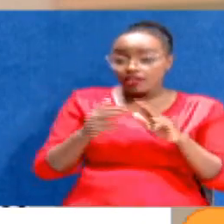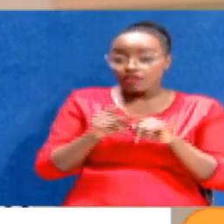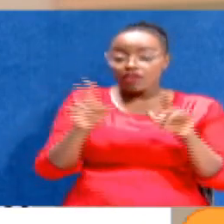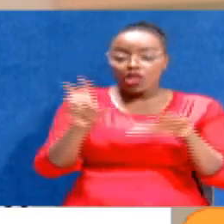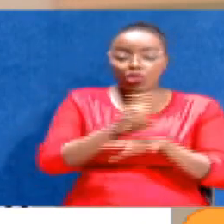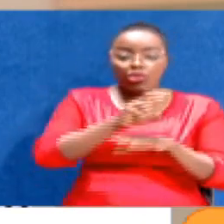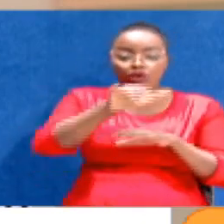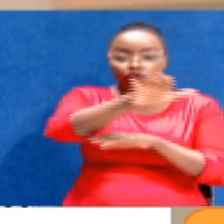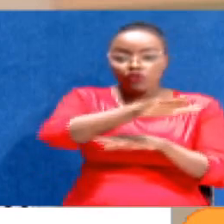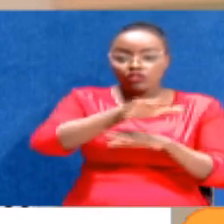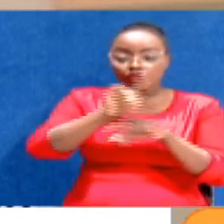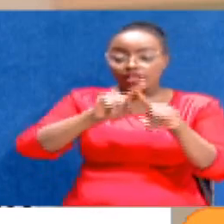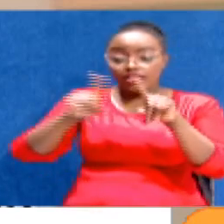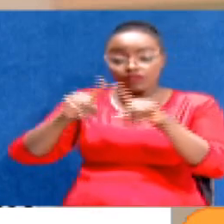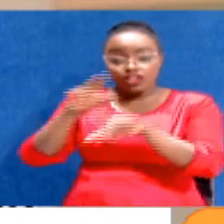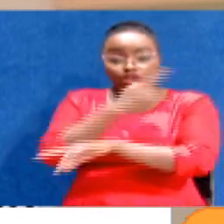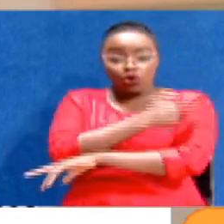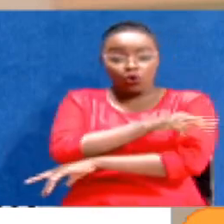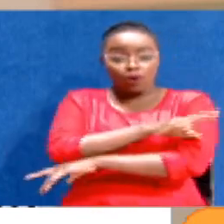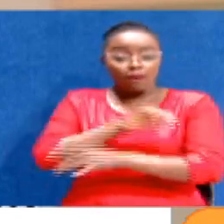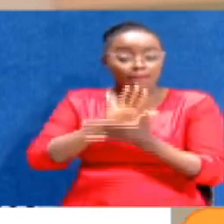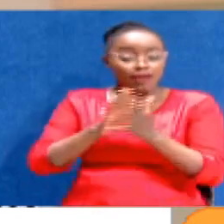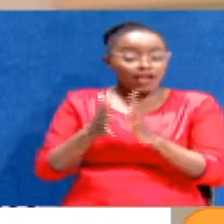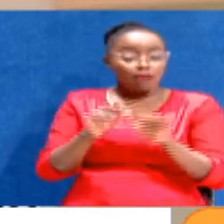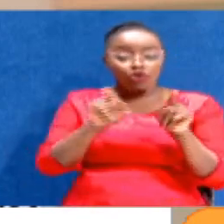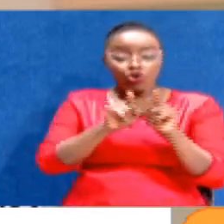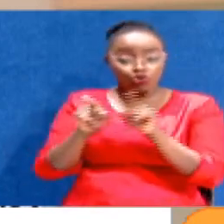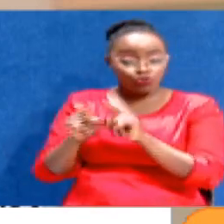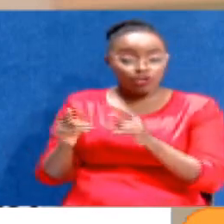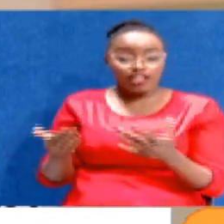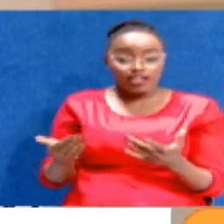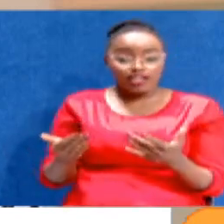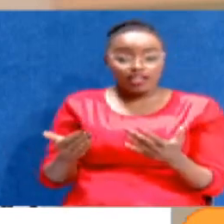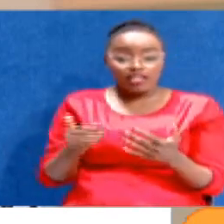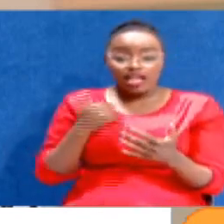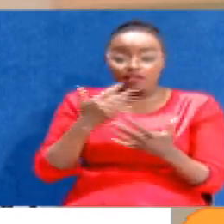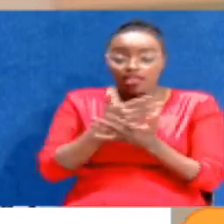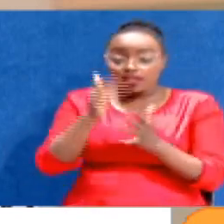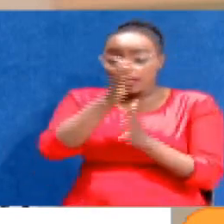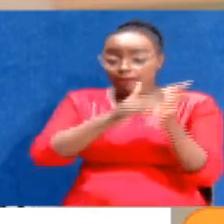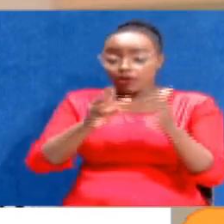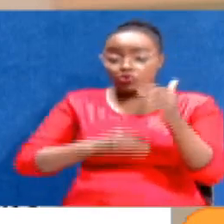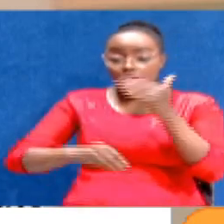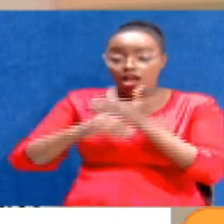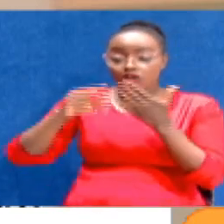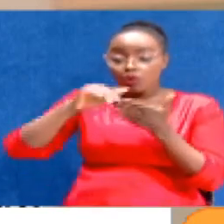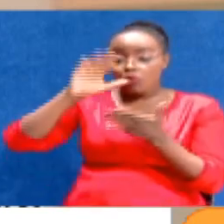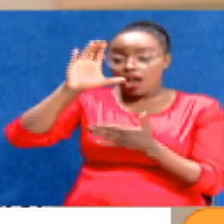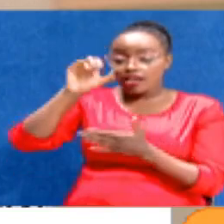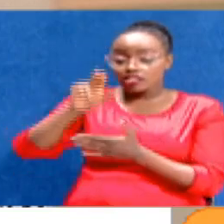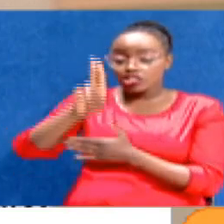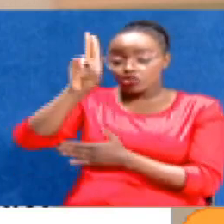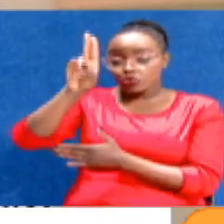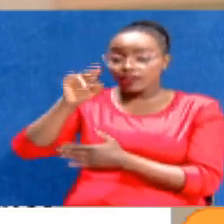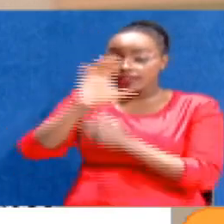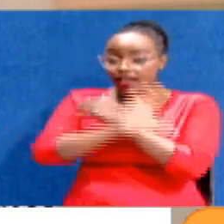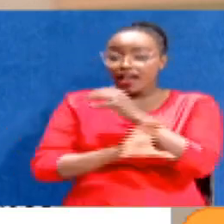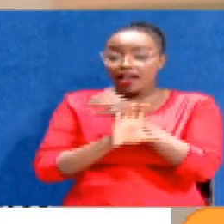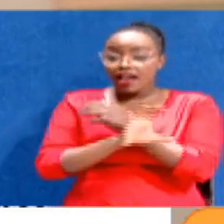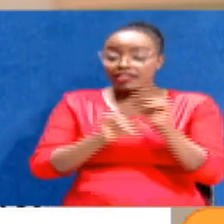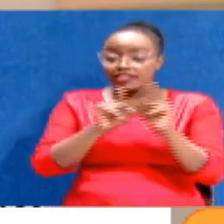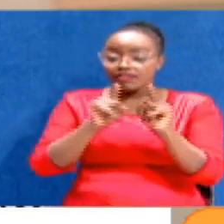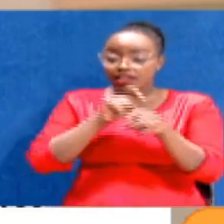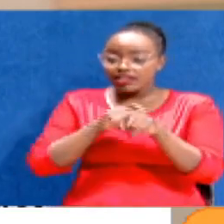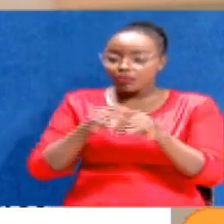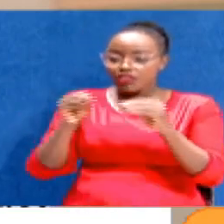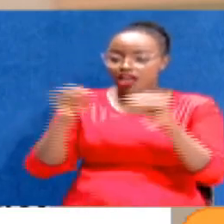looking for space in different hospitals have become very common. Are there any plans to increase the ICU facilities across the country as we deal with